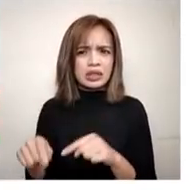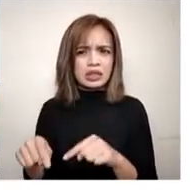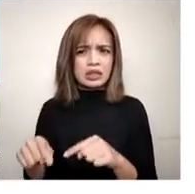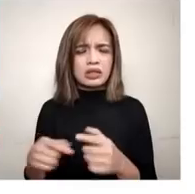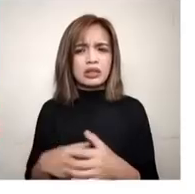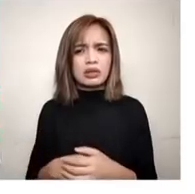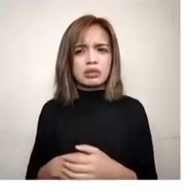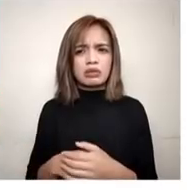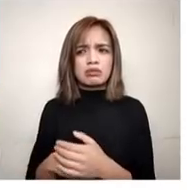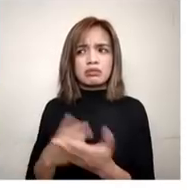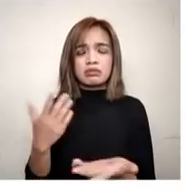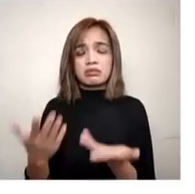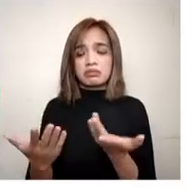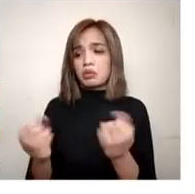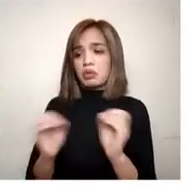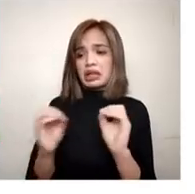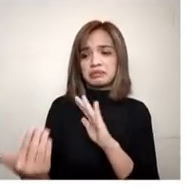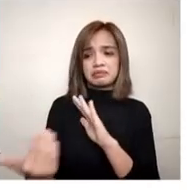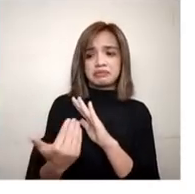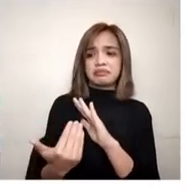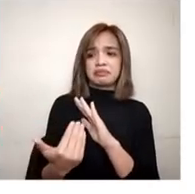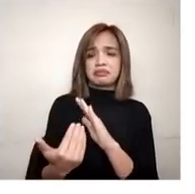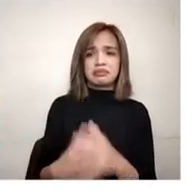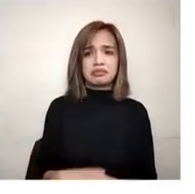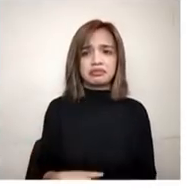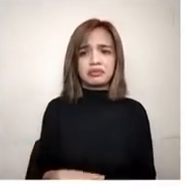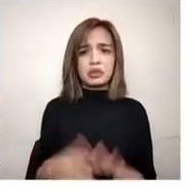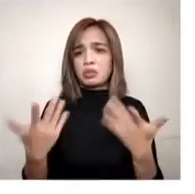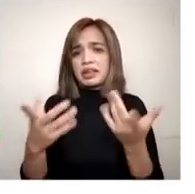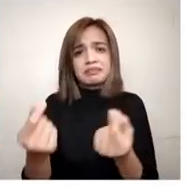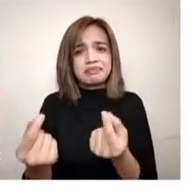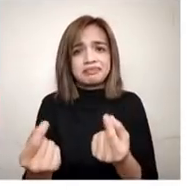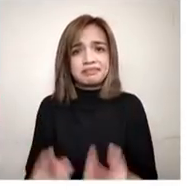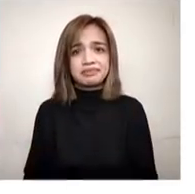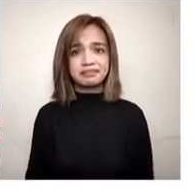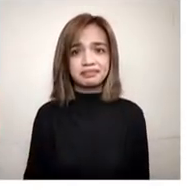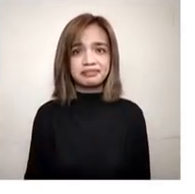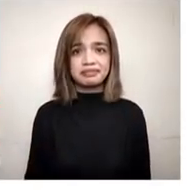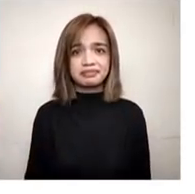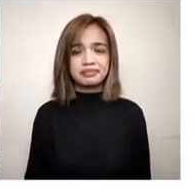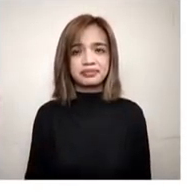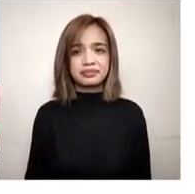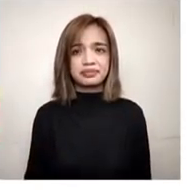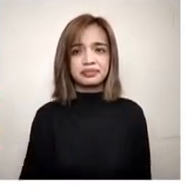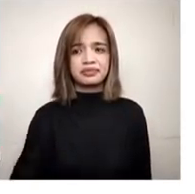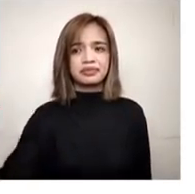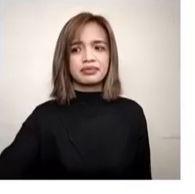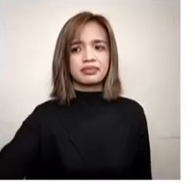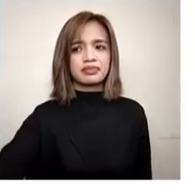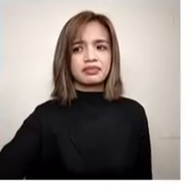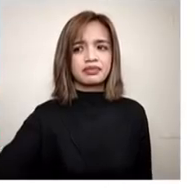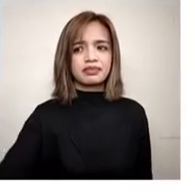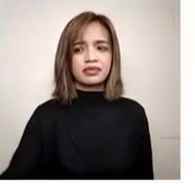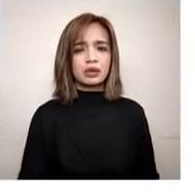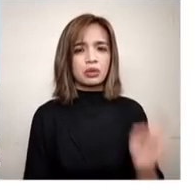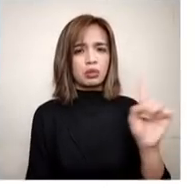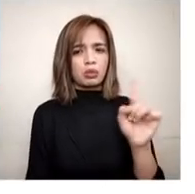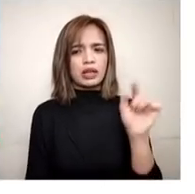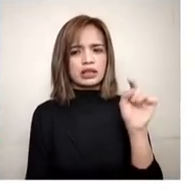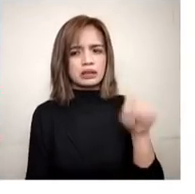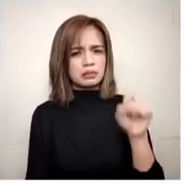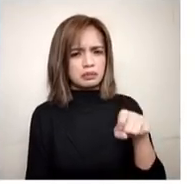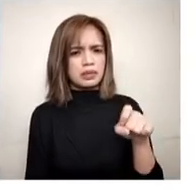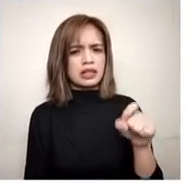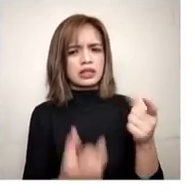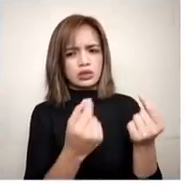So he's not going to do anything about it. But what to you should be the